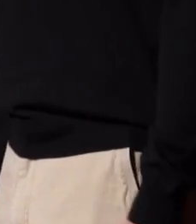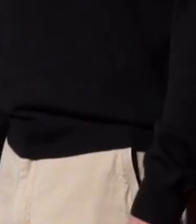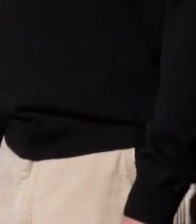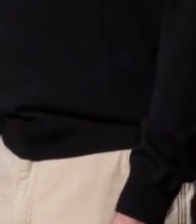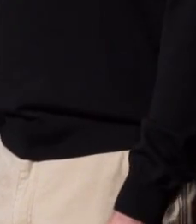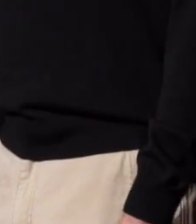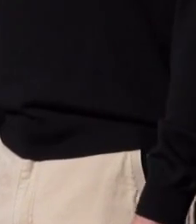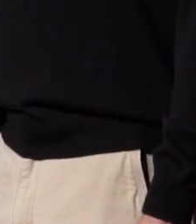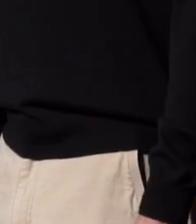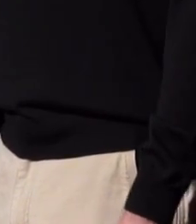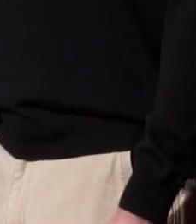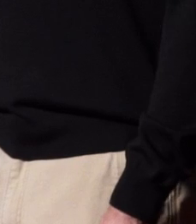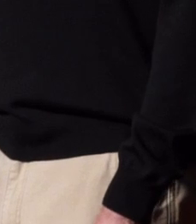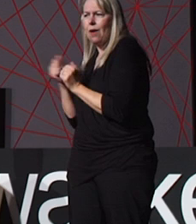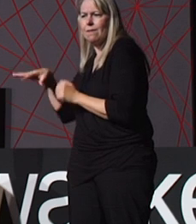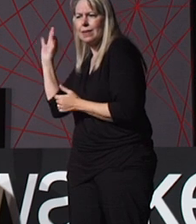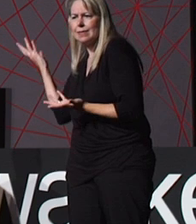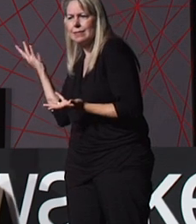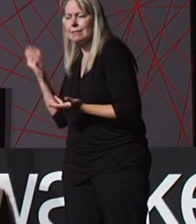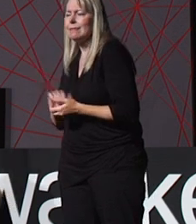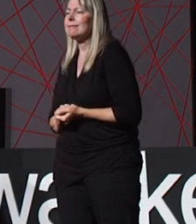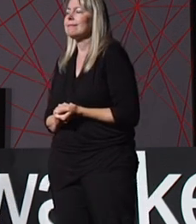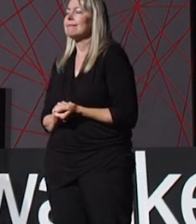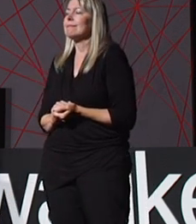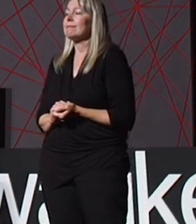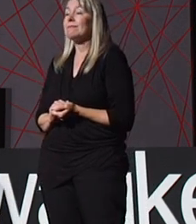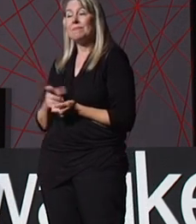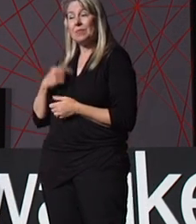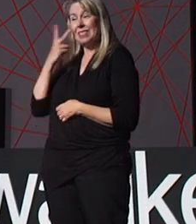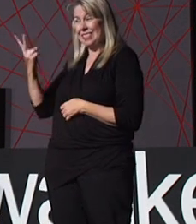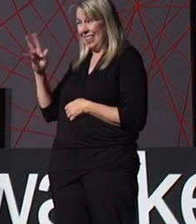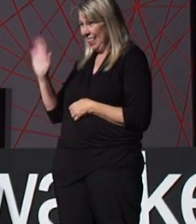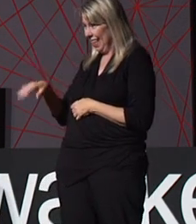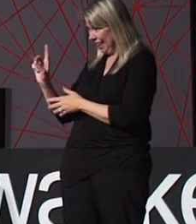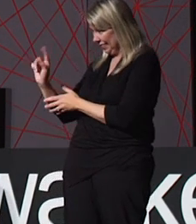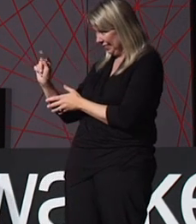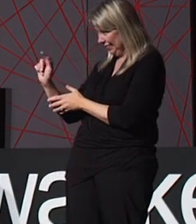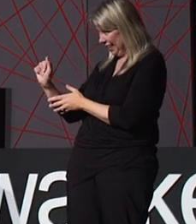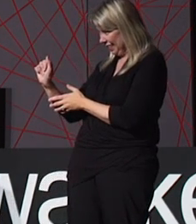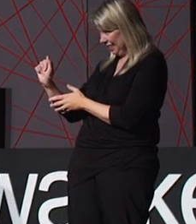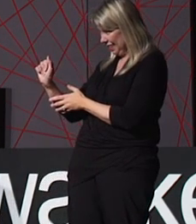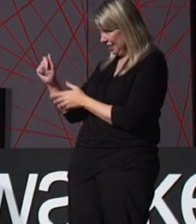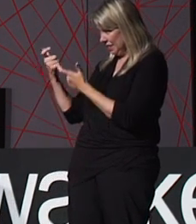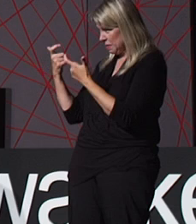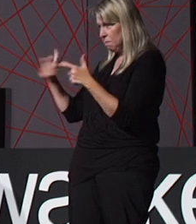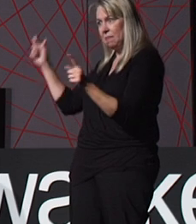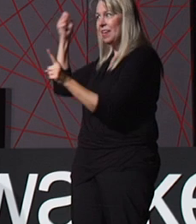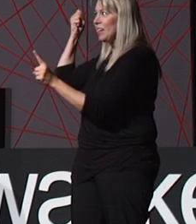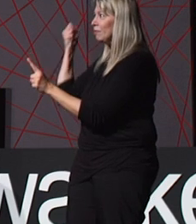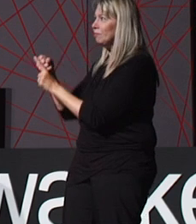searching for? Well, it turns out, when you look into the data, most of the big discoveries